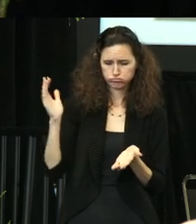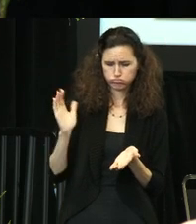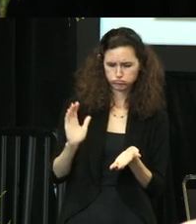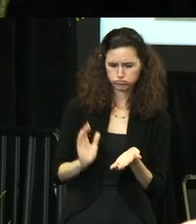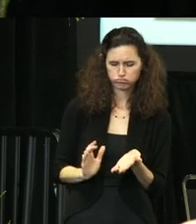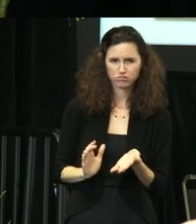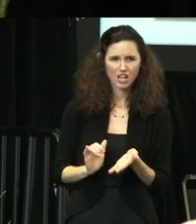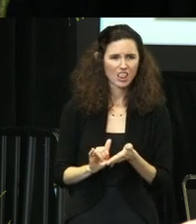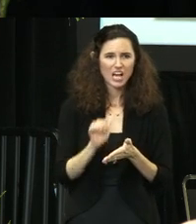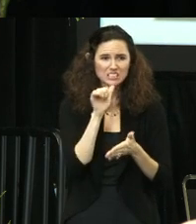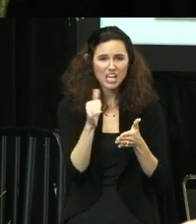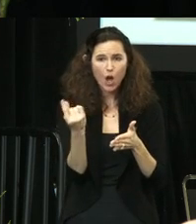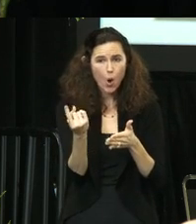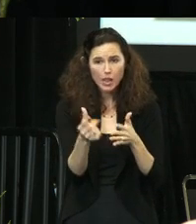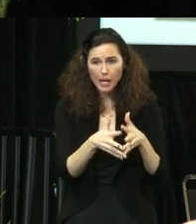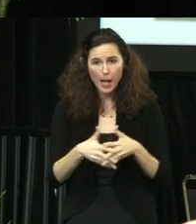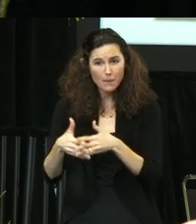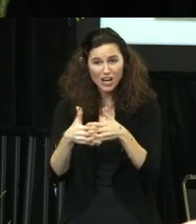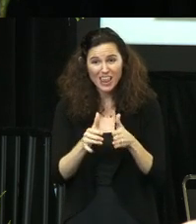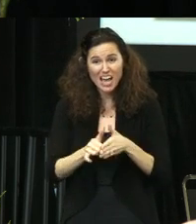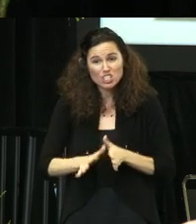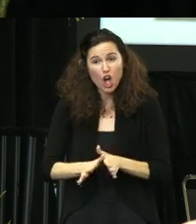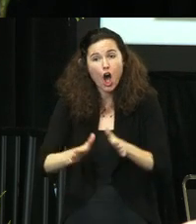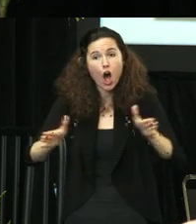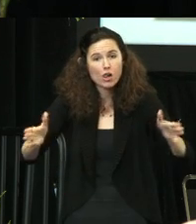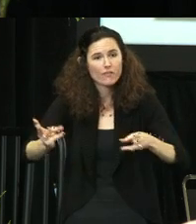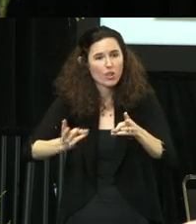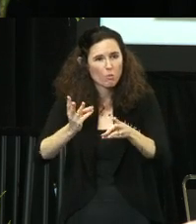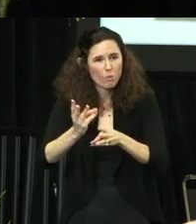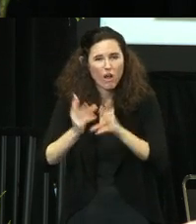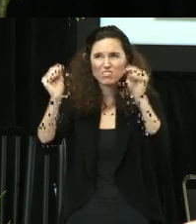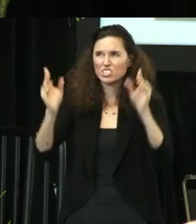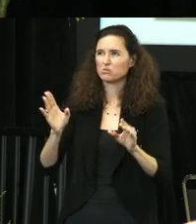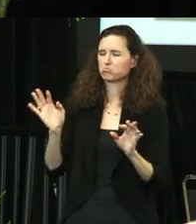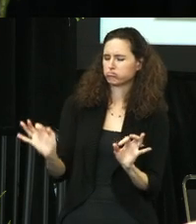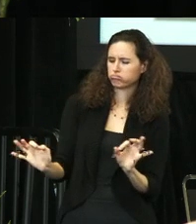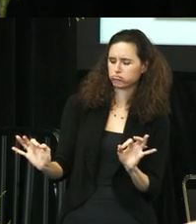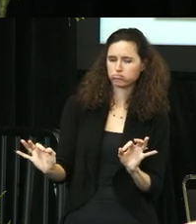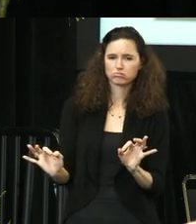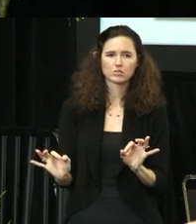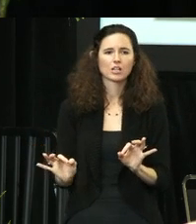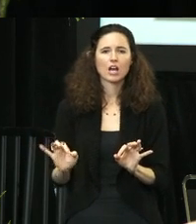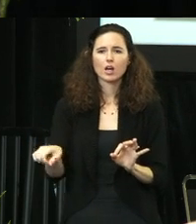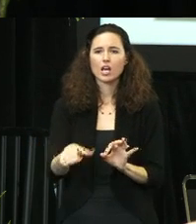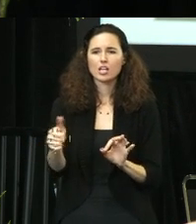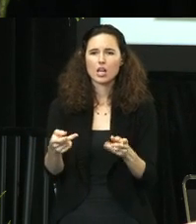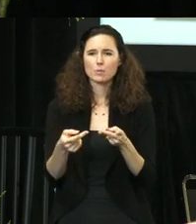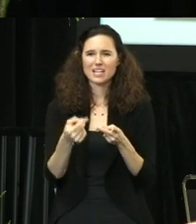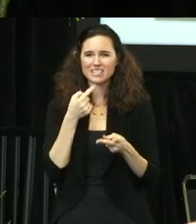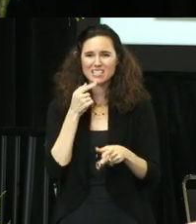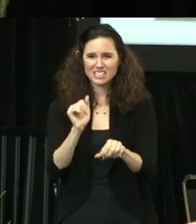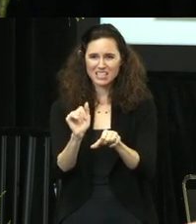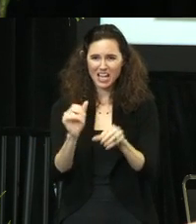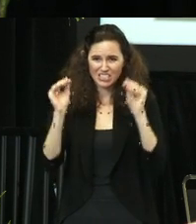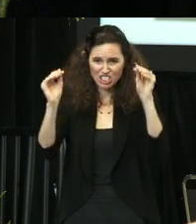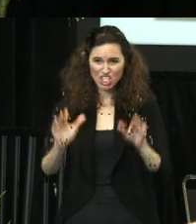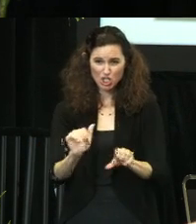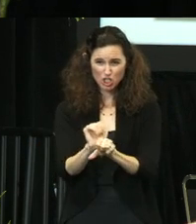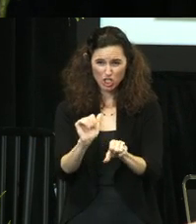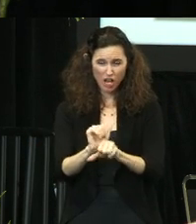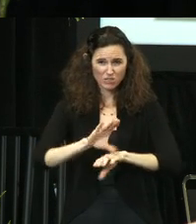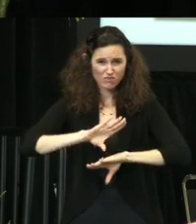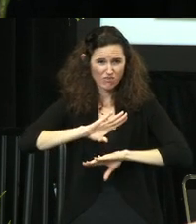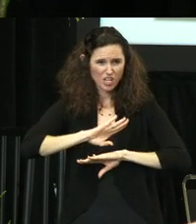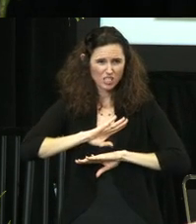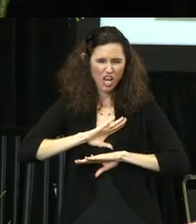not an American thing. That's a planet Earth thing. And then on top of that, edweek.com reports that teacher job satisfaction is the lowest it's